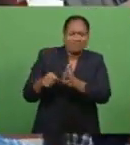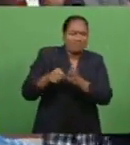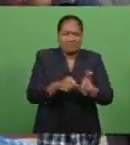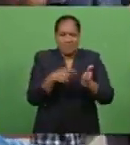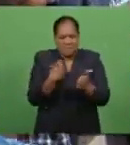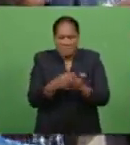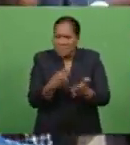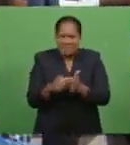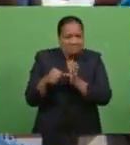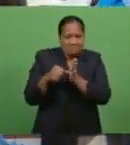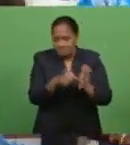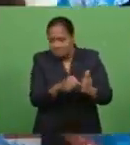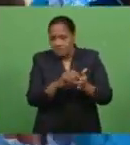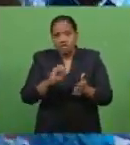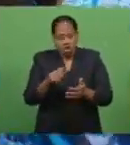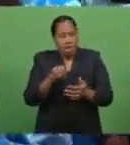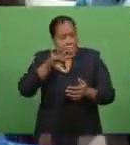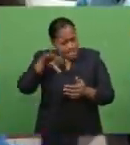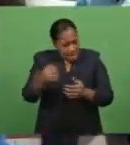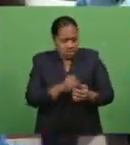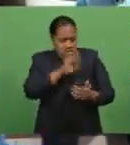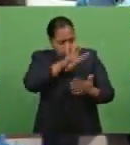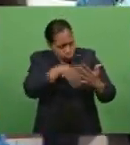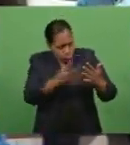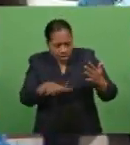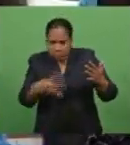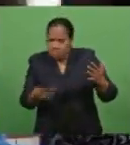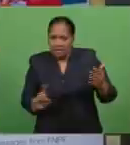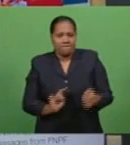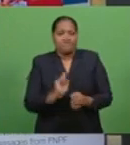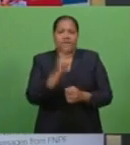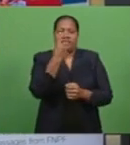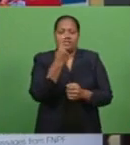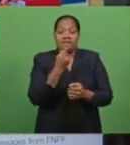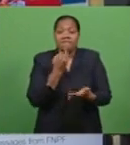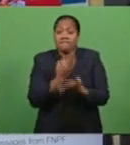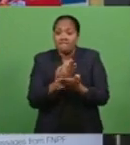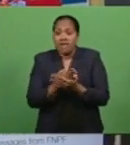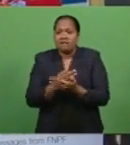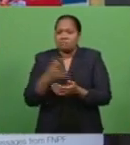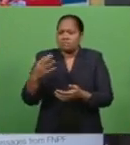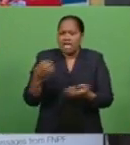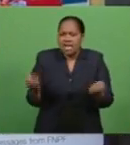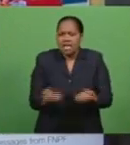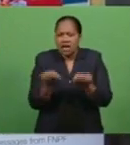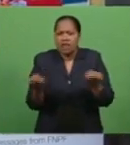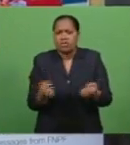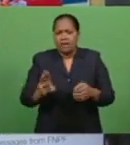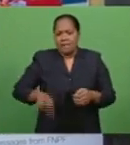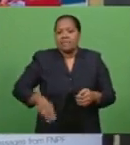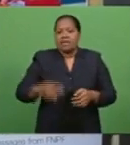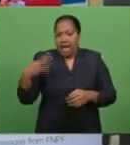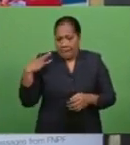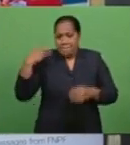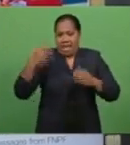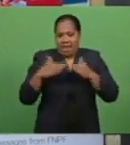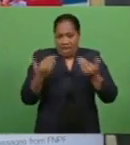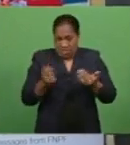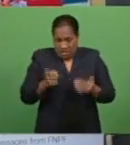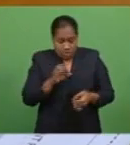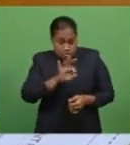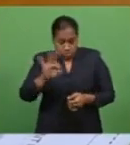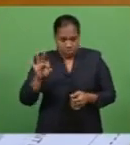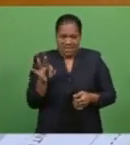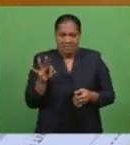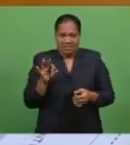go through the required checks. The fund has also encouraged members to apply now if they haven't, as they continue